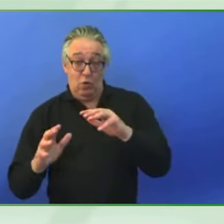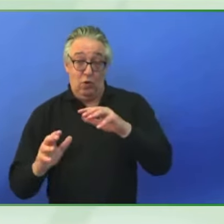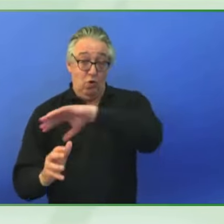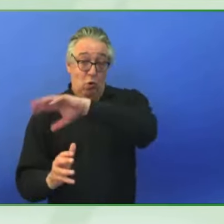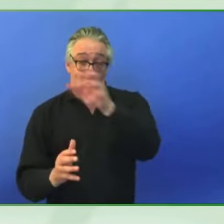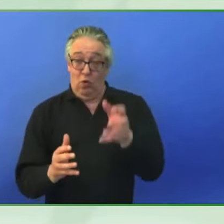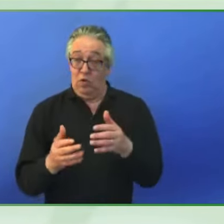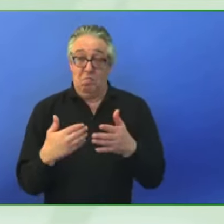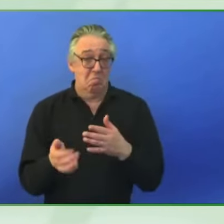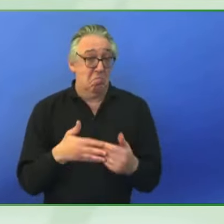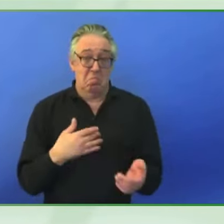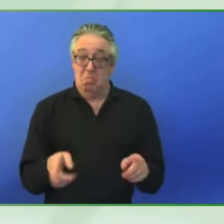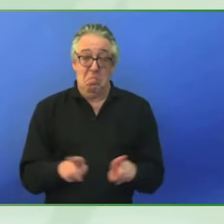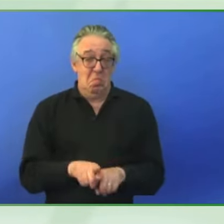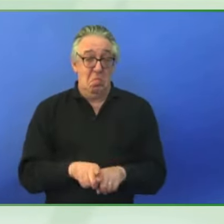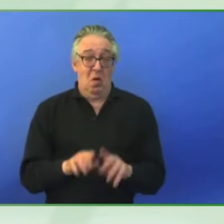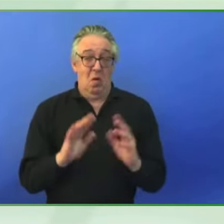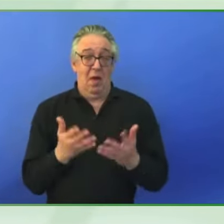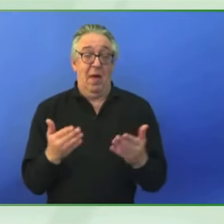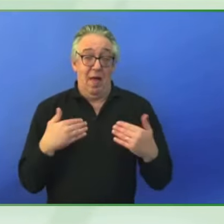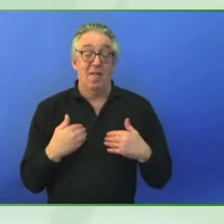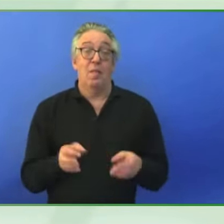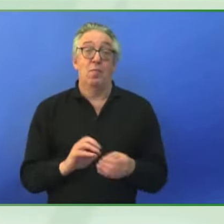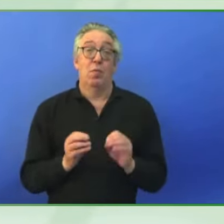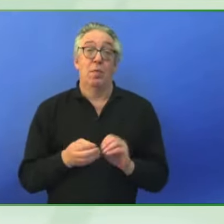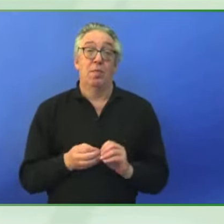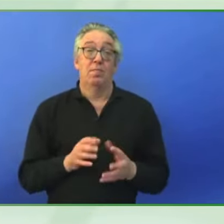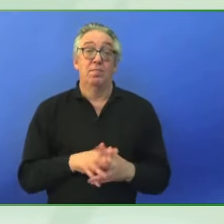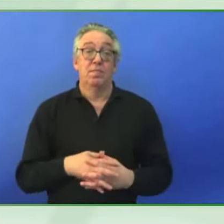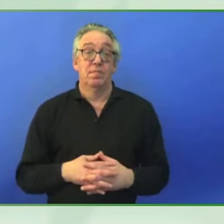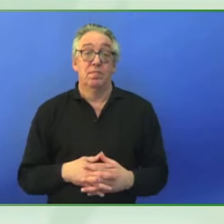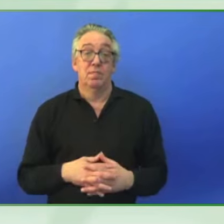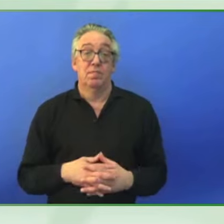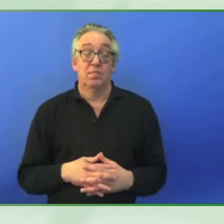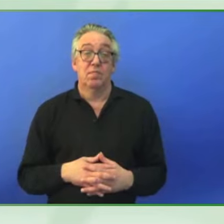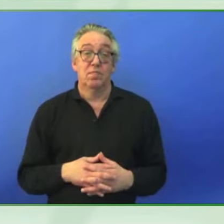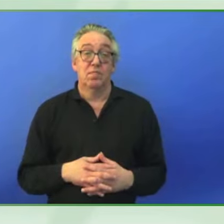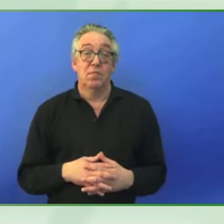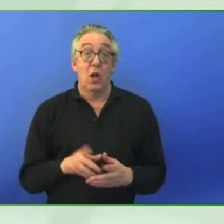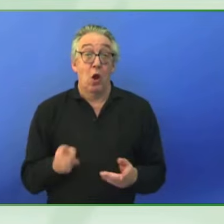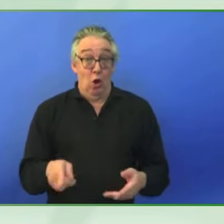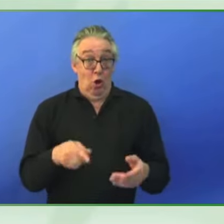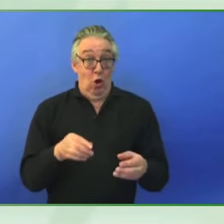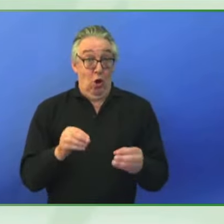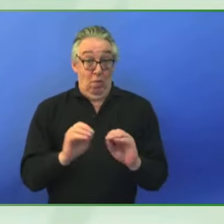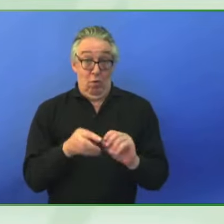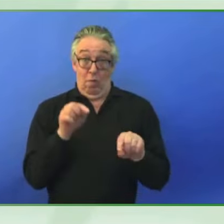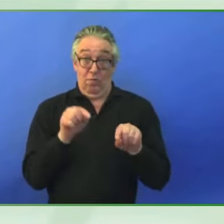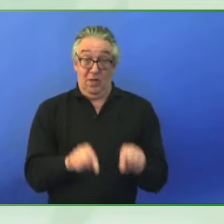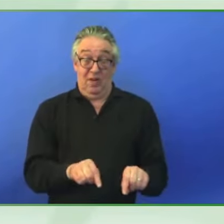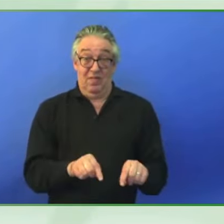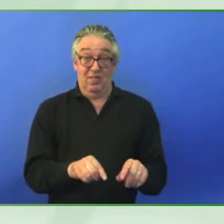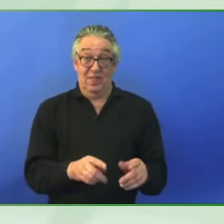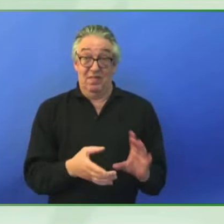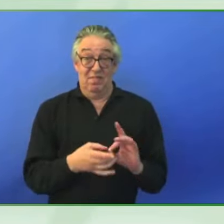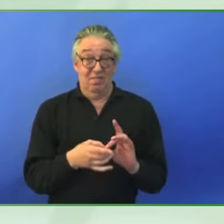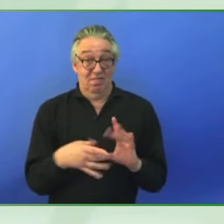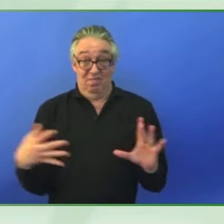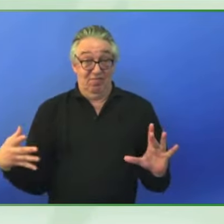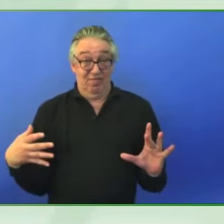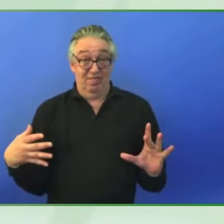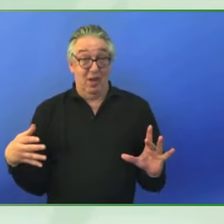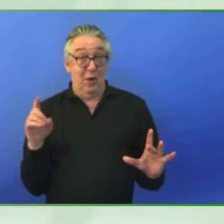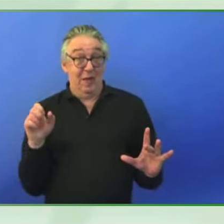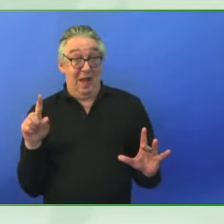that challenge really, on the face of it, has nothing to do with technology or data, and it's the accessibility of sidewalks.